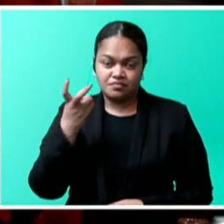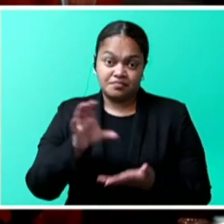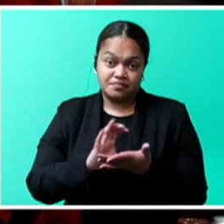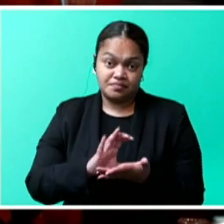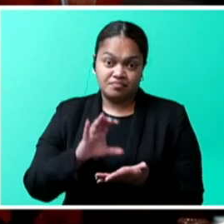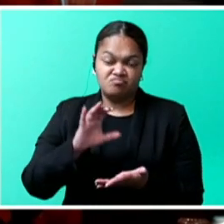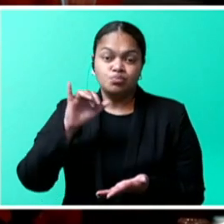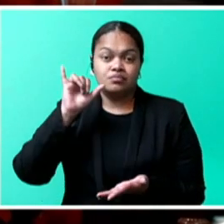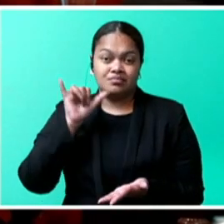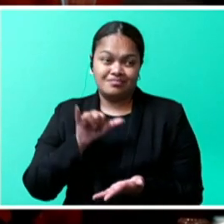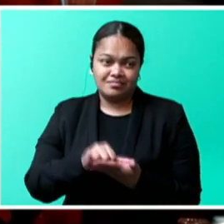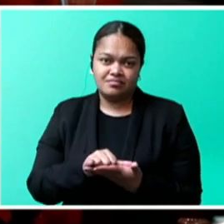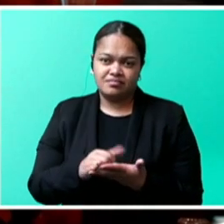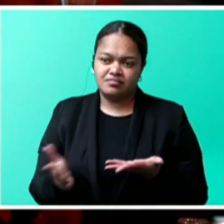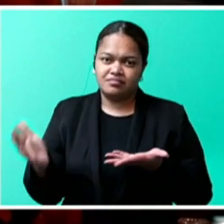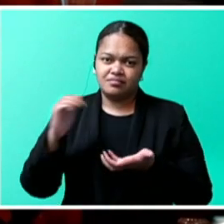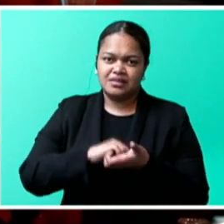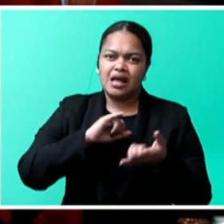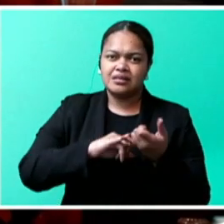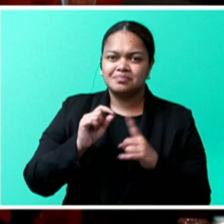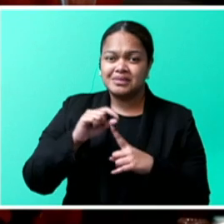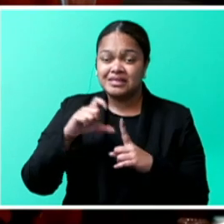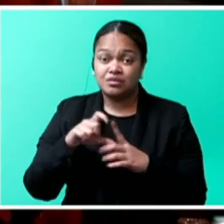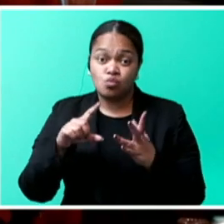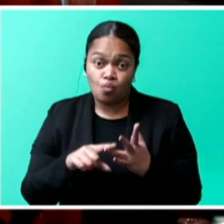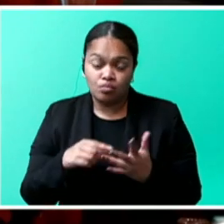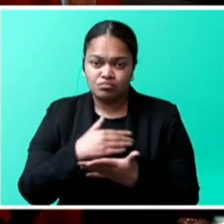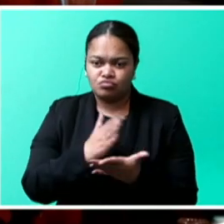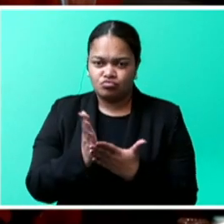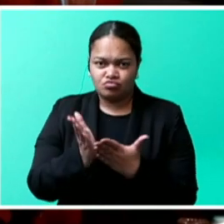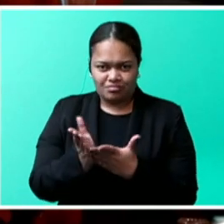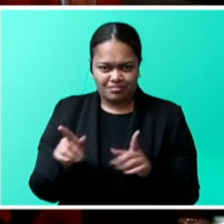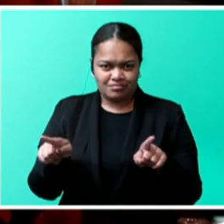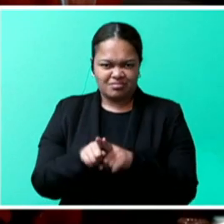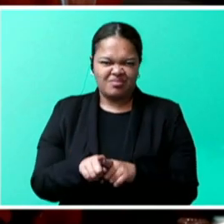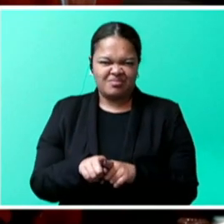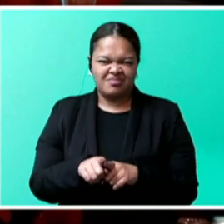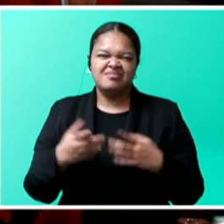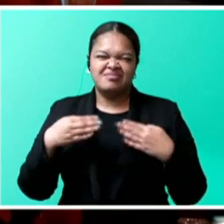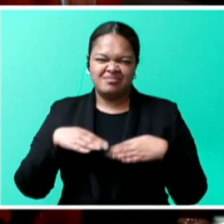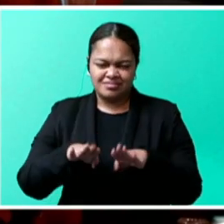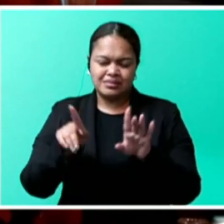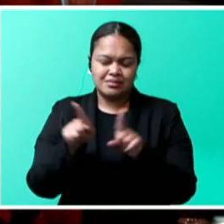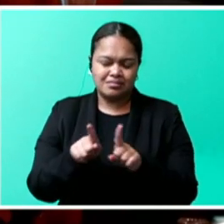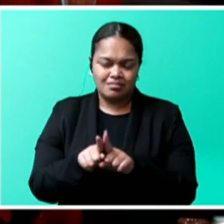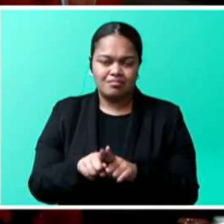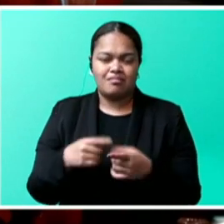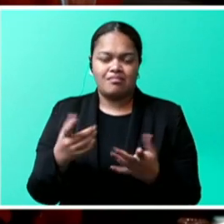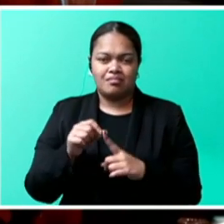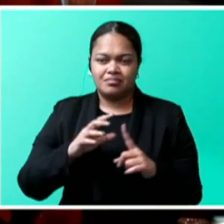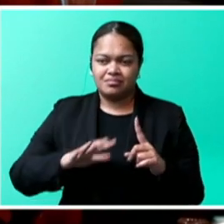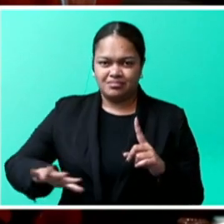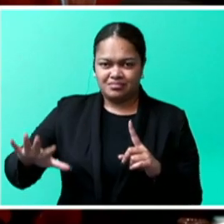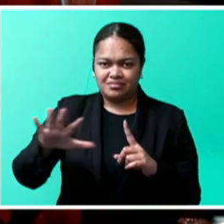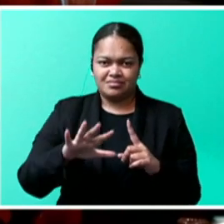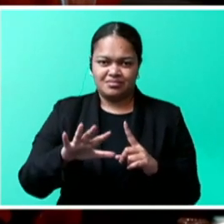has partnered with SPDO to reclaim that shared legacy to bring this essential unifying element of the Pacific